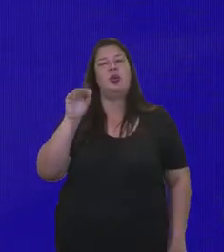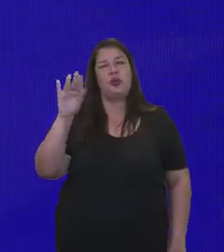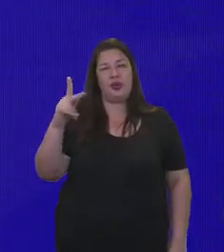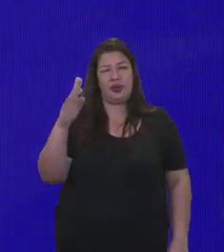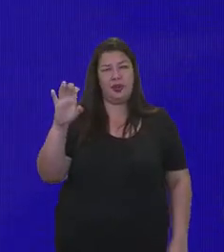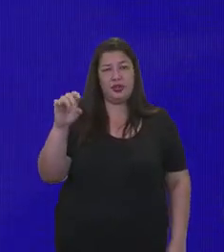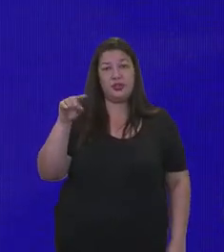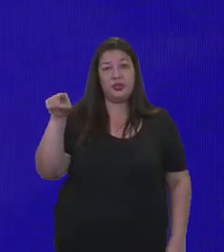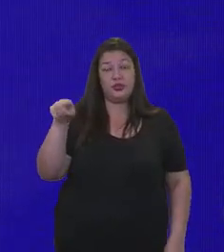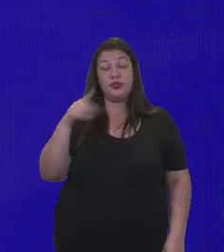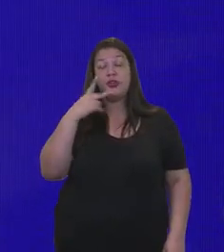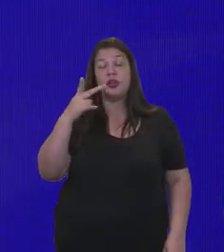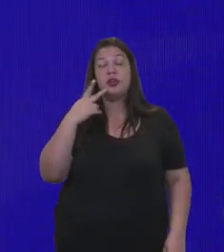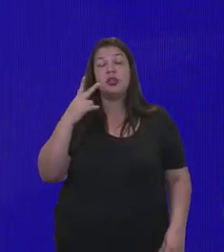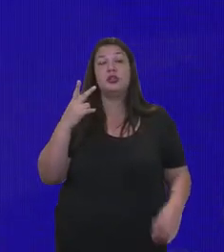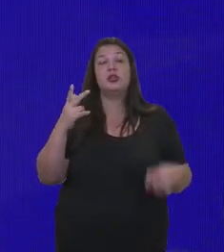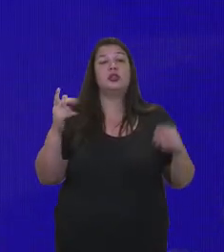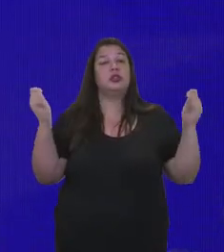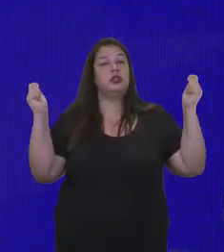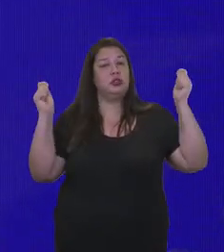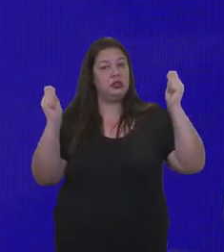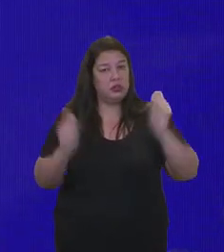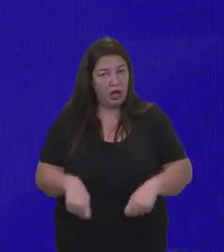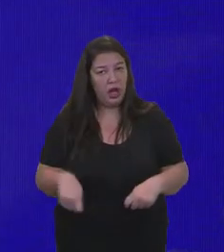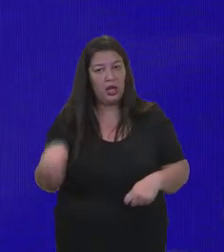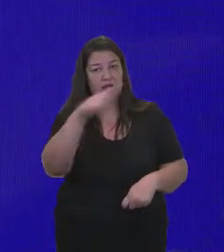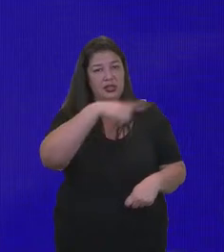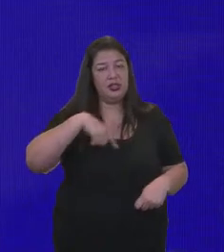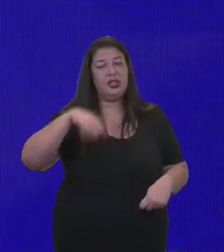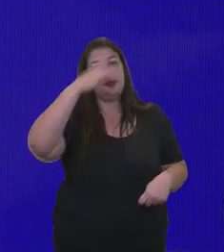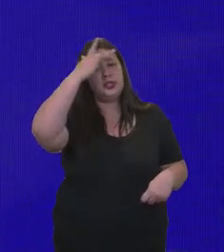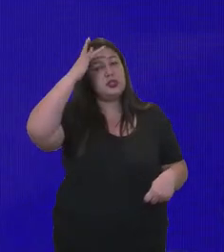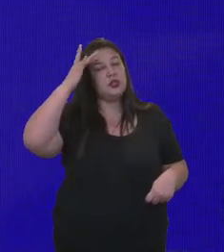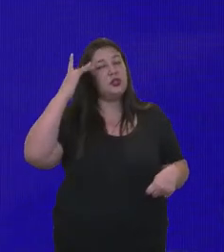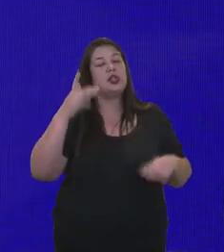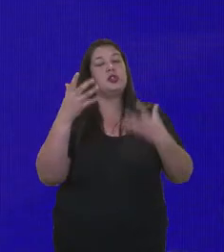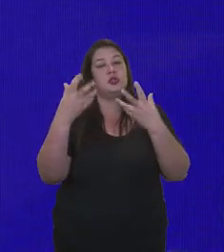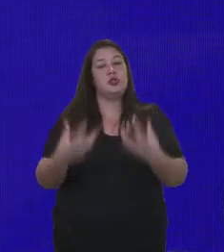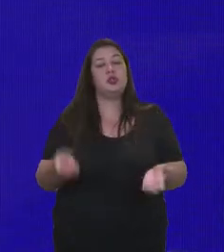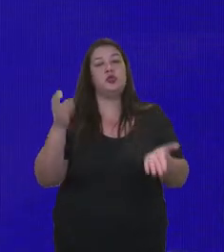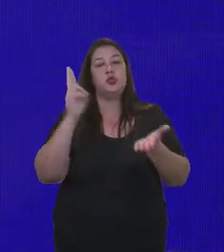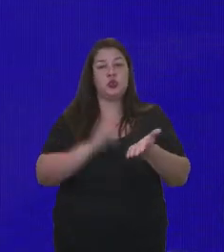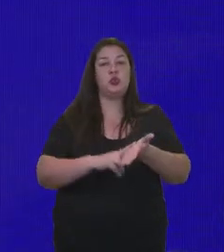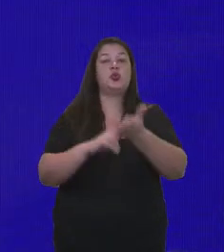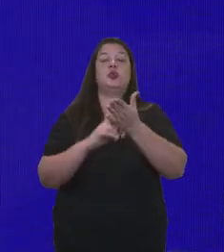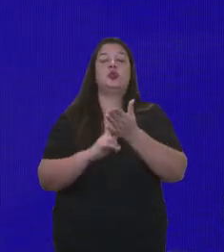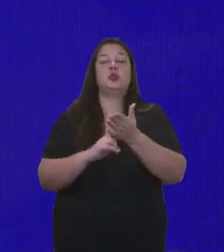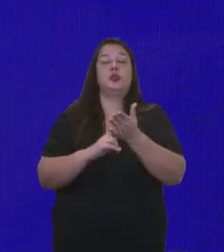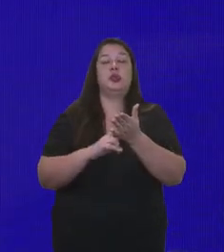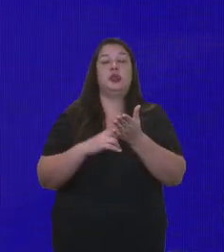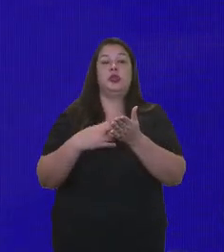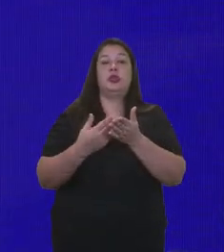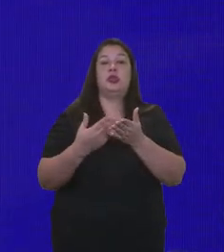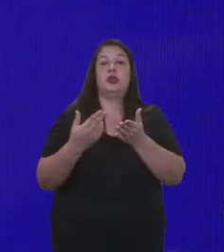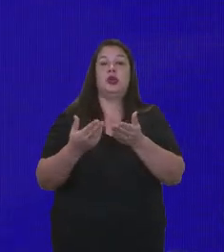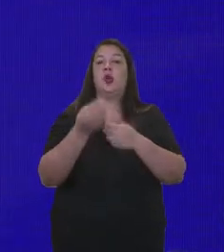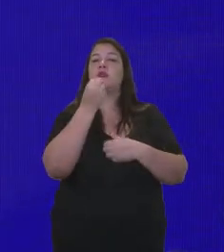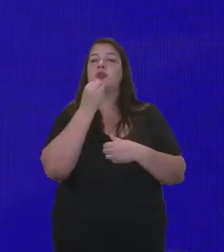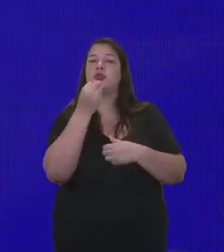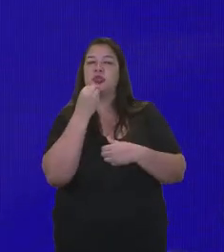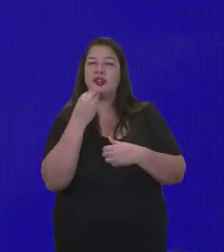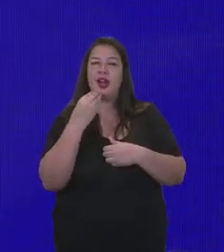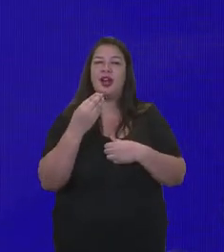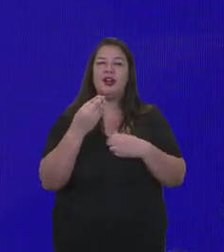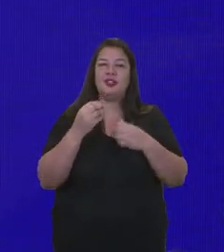said, I think it's a talk that can have even more responsibility of